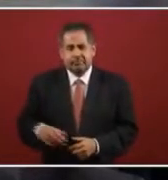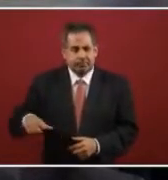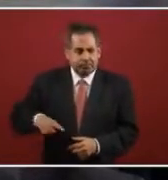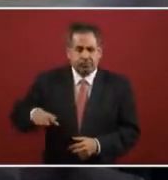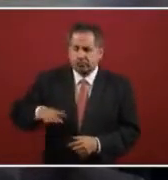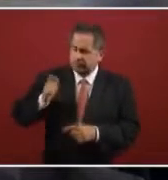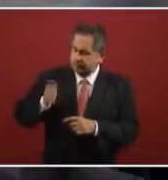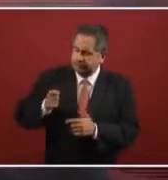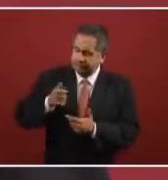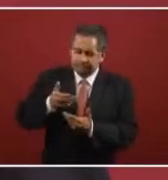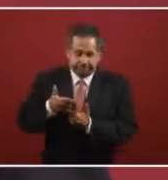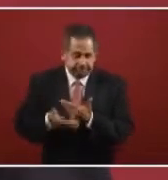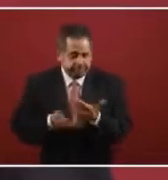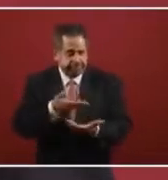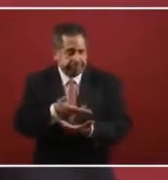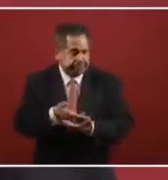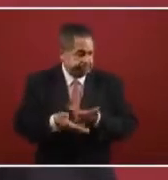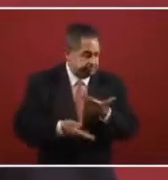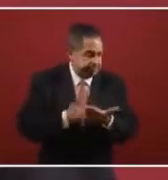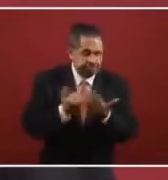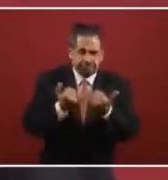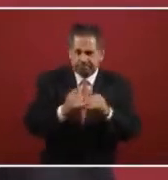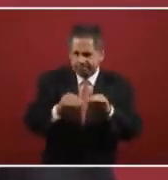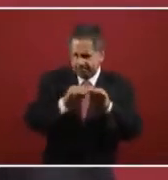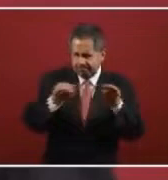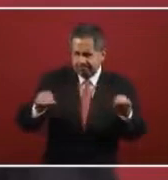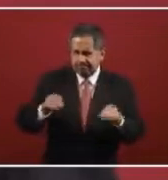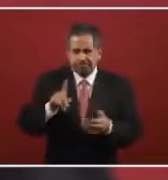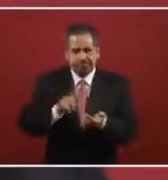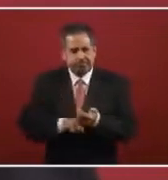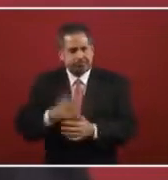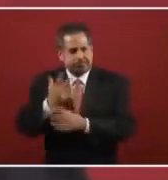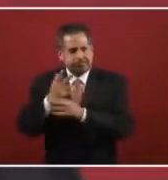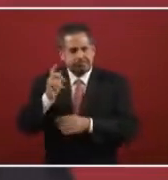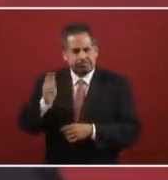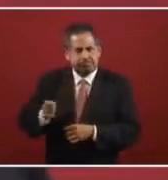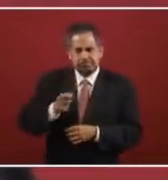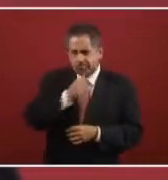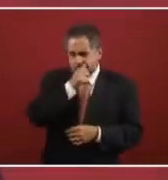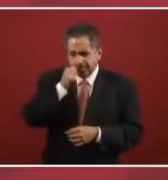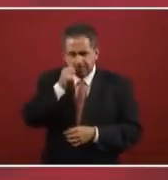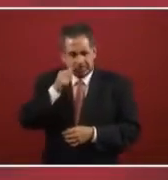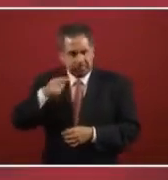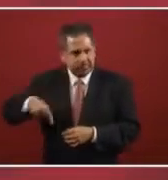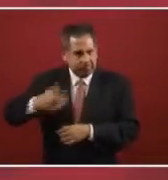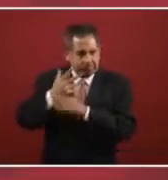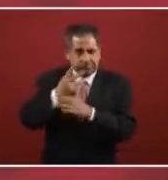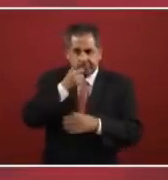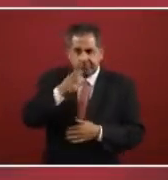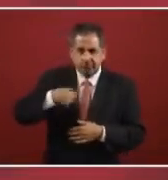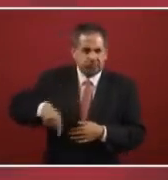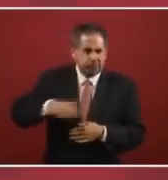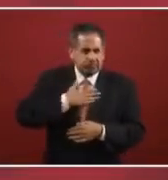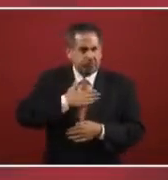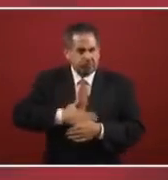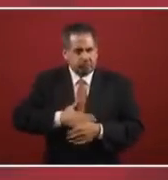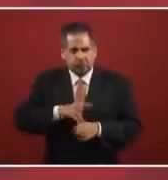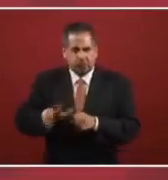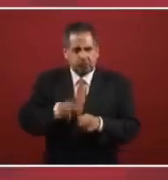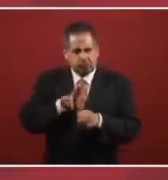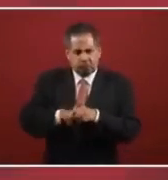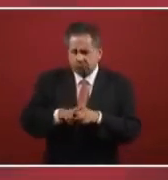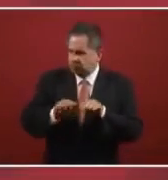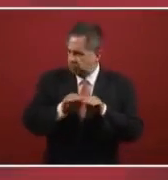servicio. The government is a service. Como se It should be the just aprender a vivir median. You need to en la learn to justa live región. in the